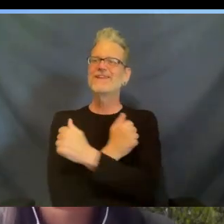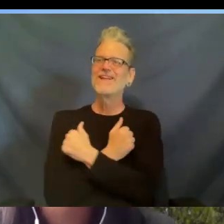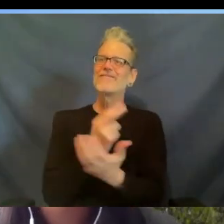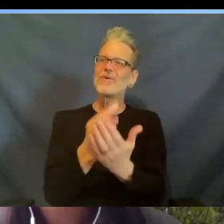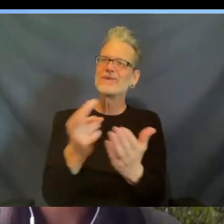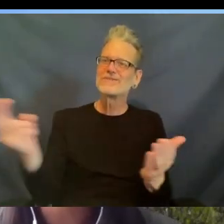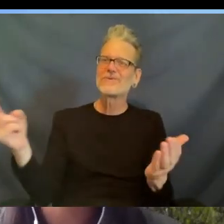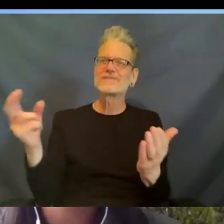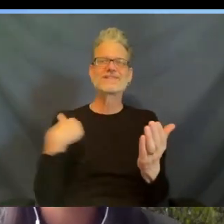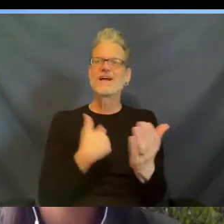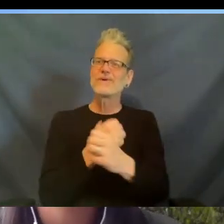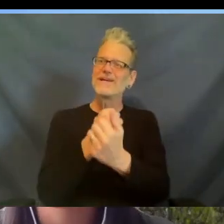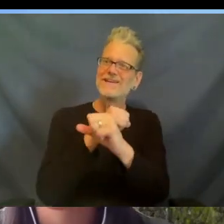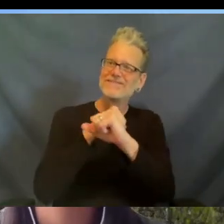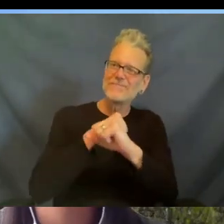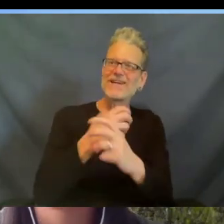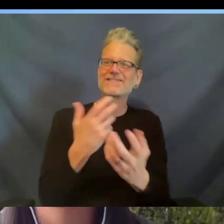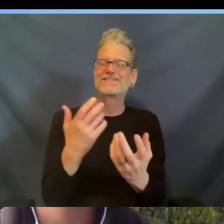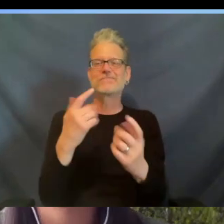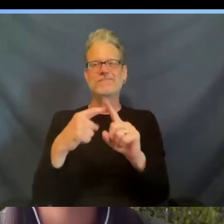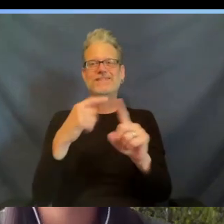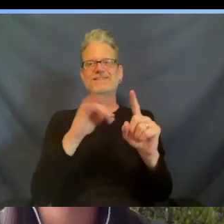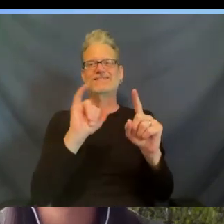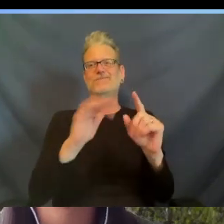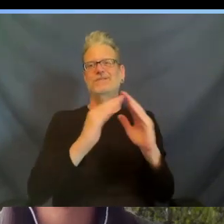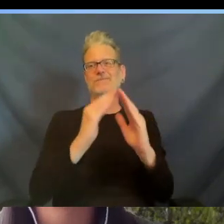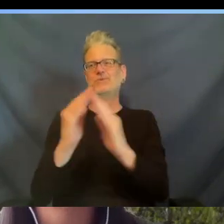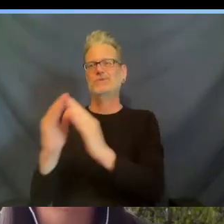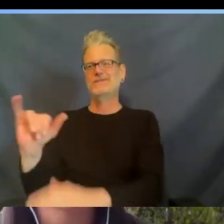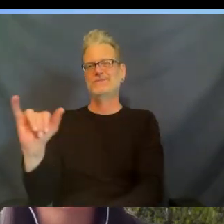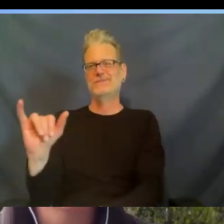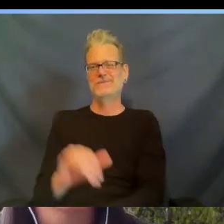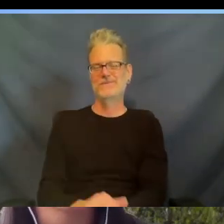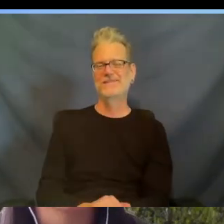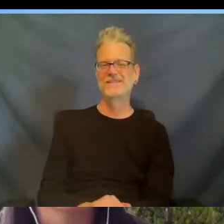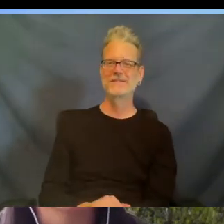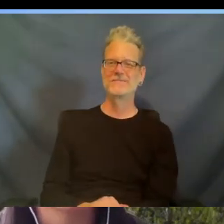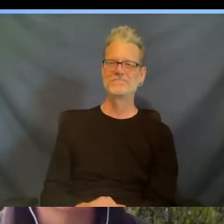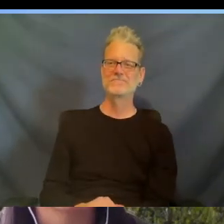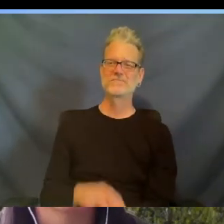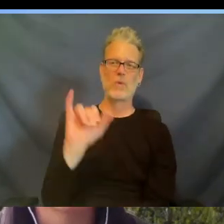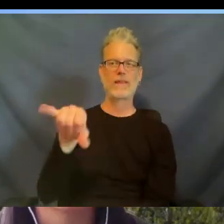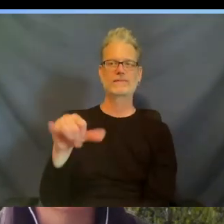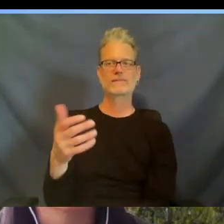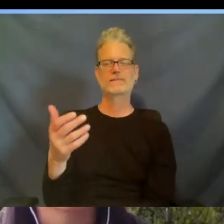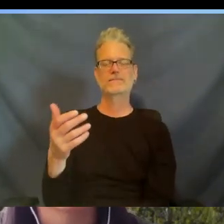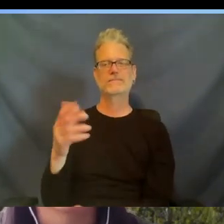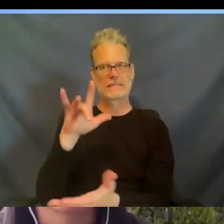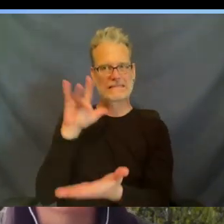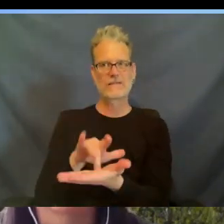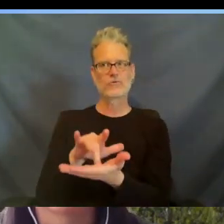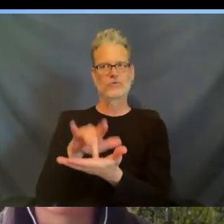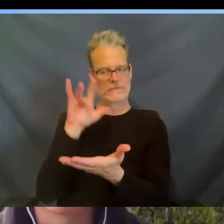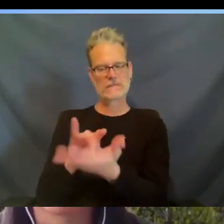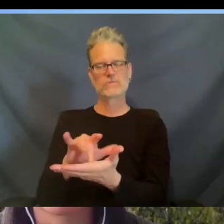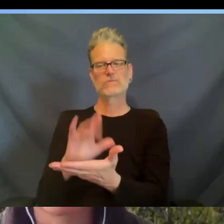steward and the communities that we're trying to serve. And so I think that's a very core part of our agency, is